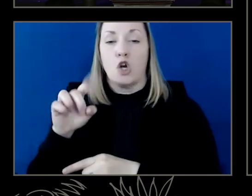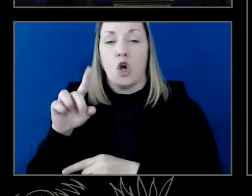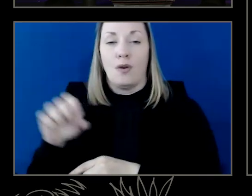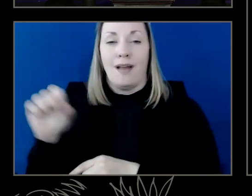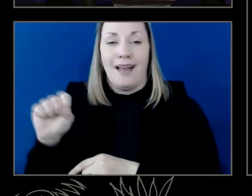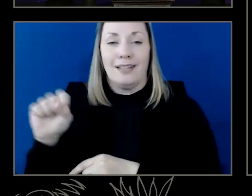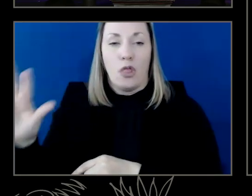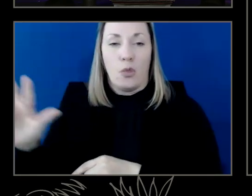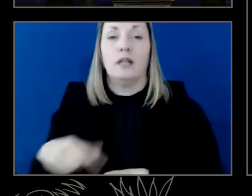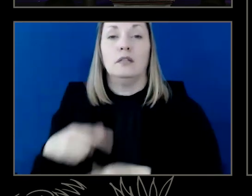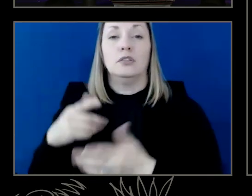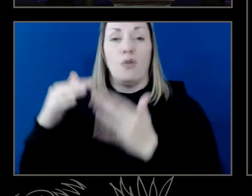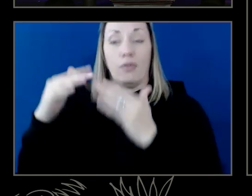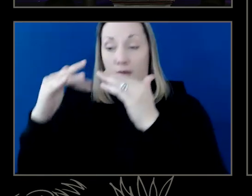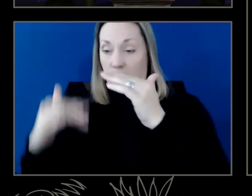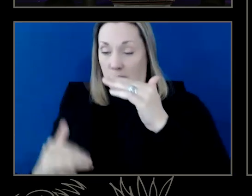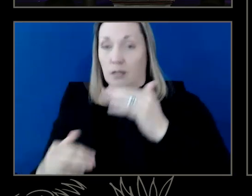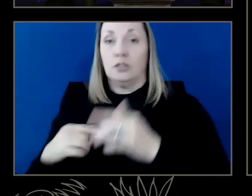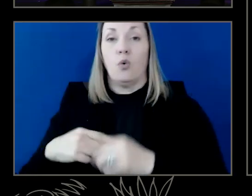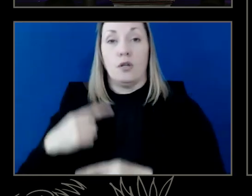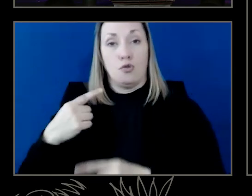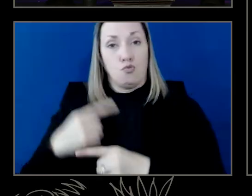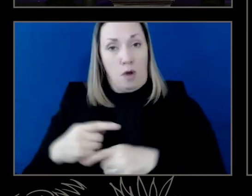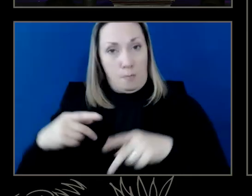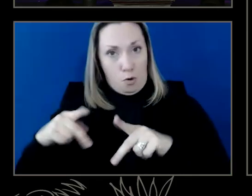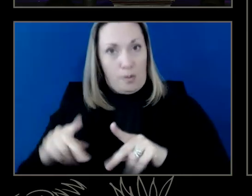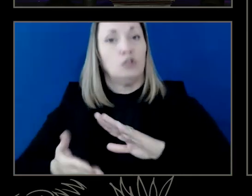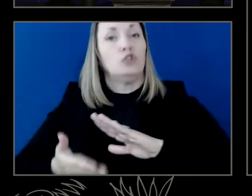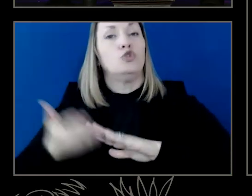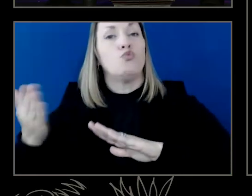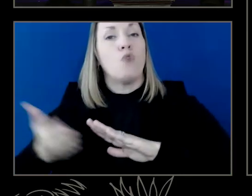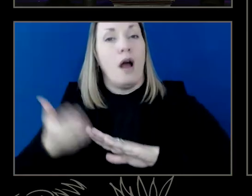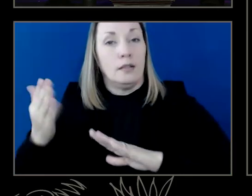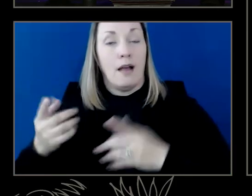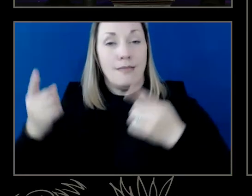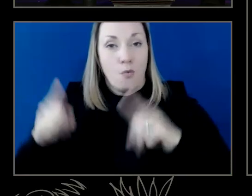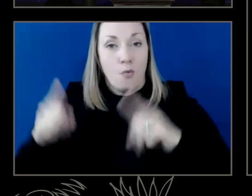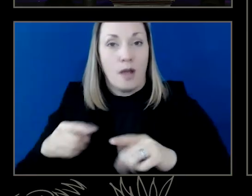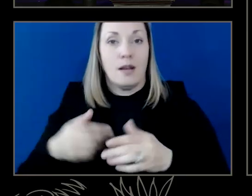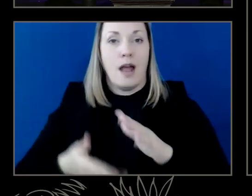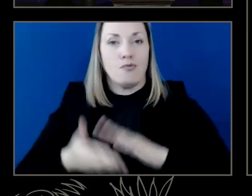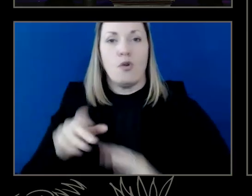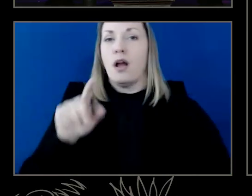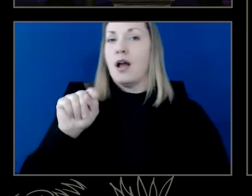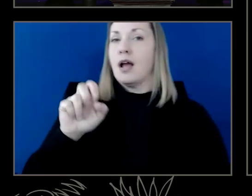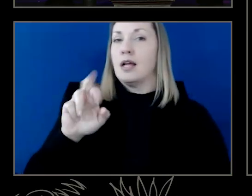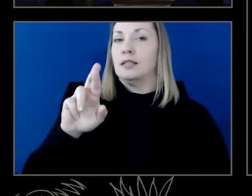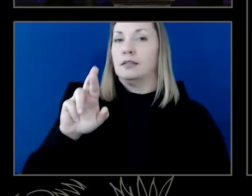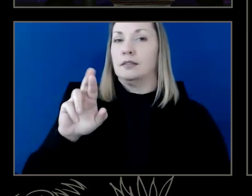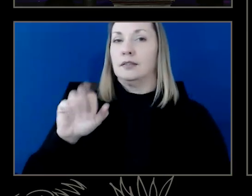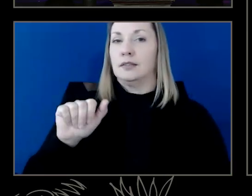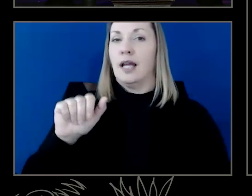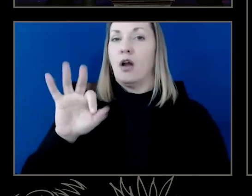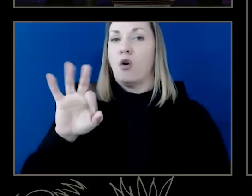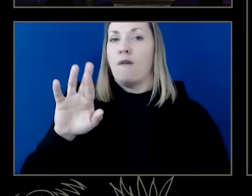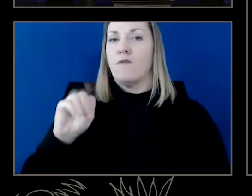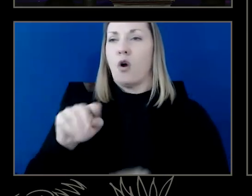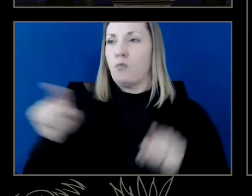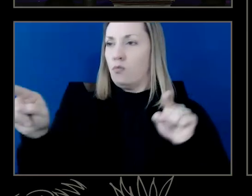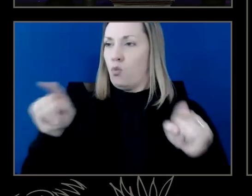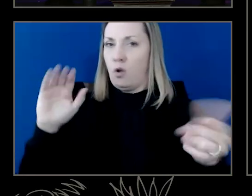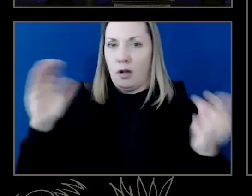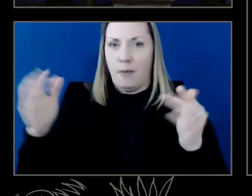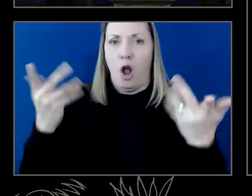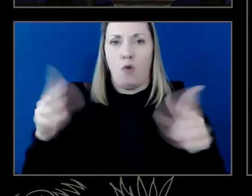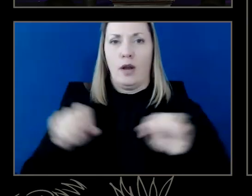function has the right permissions to run. Then, when I run Terraform apply, Terraform compares what's already